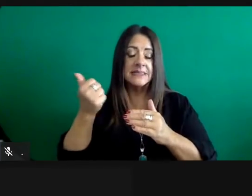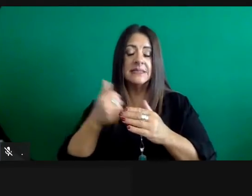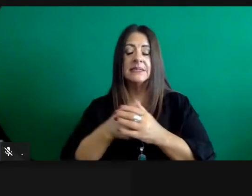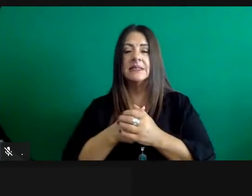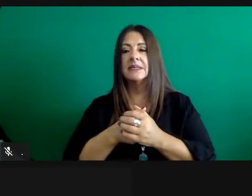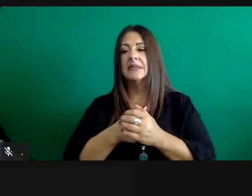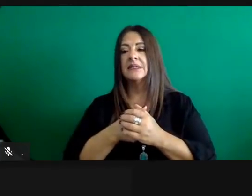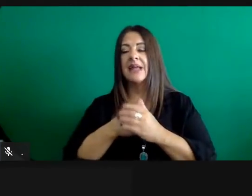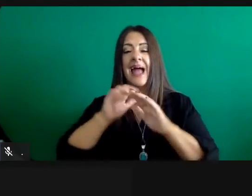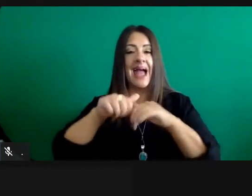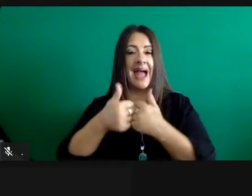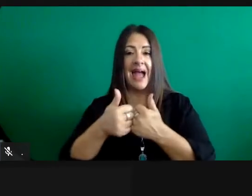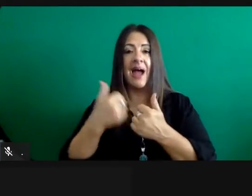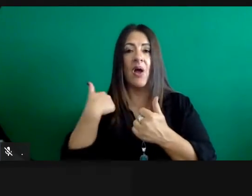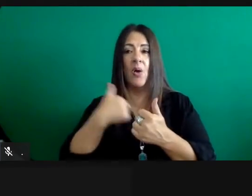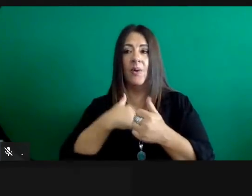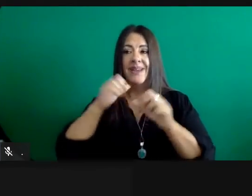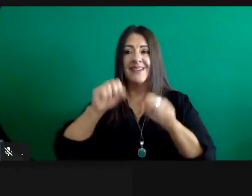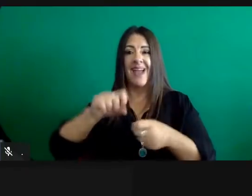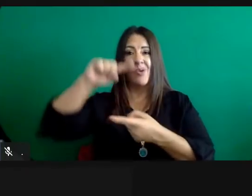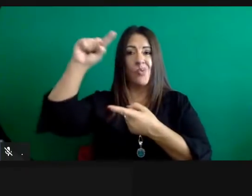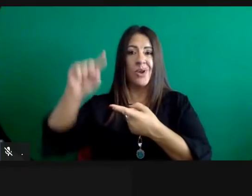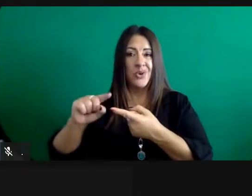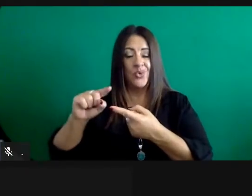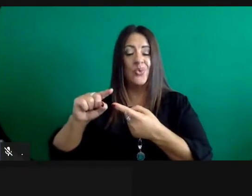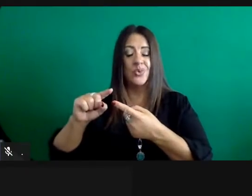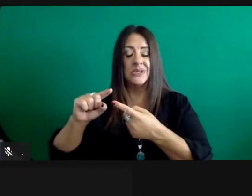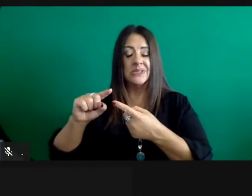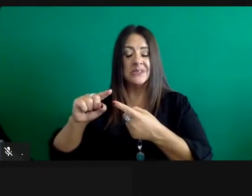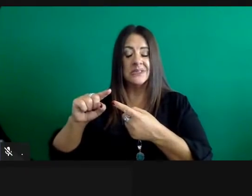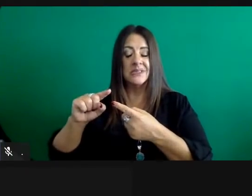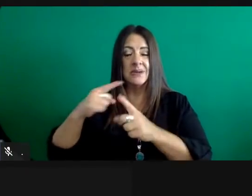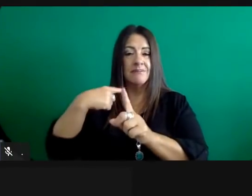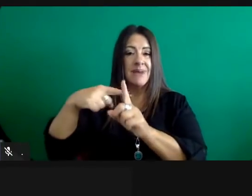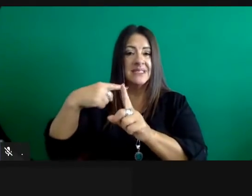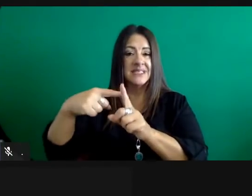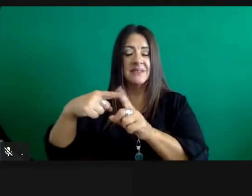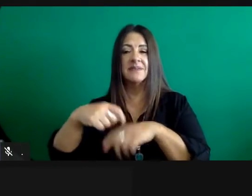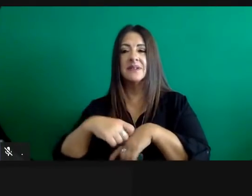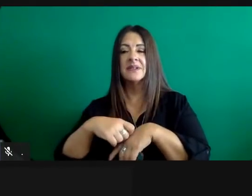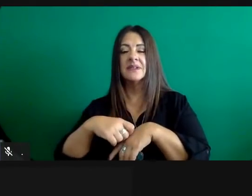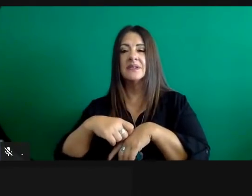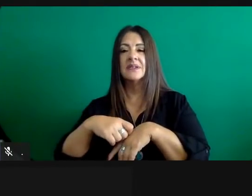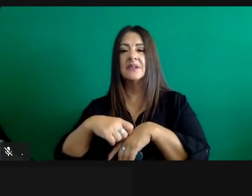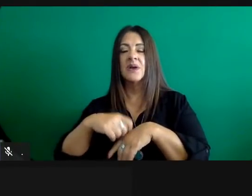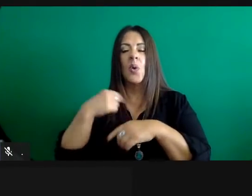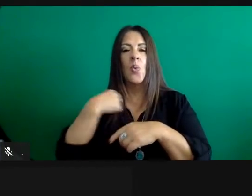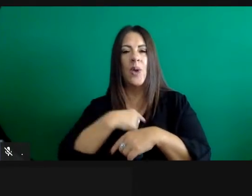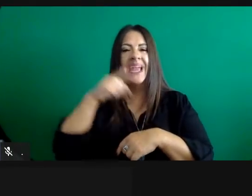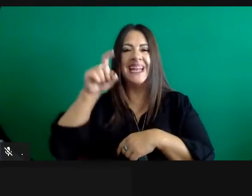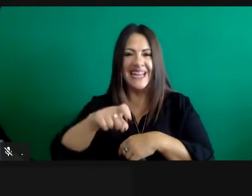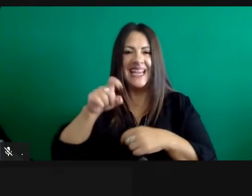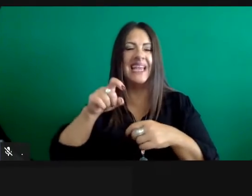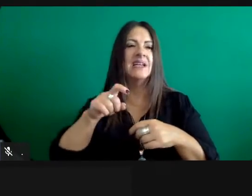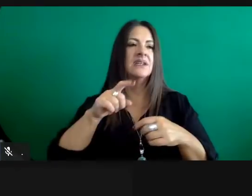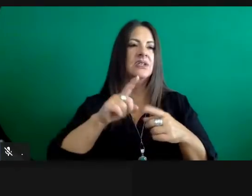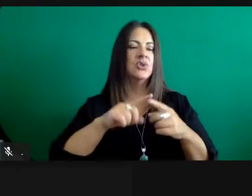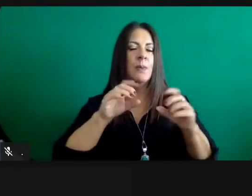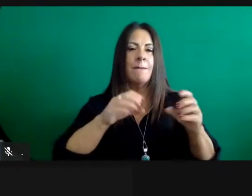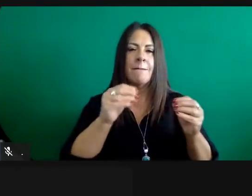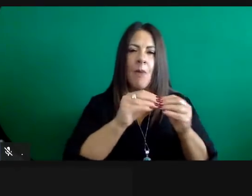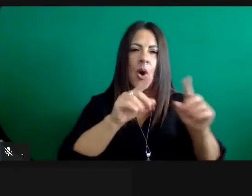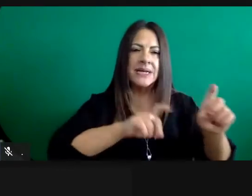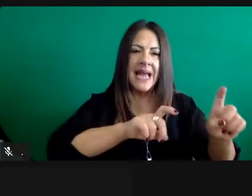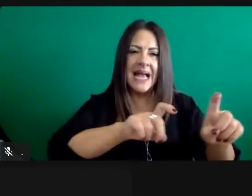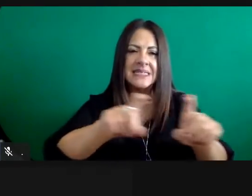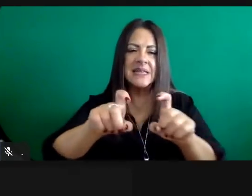chip away at that test positivity rate is by doing more testing, identifying those who are positive, and doing